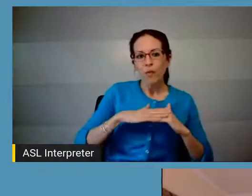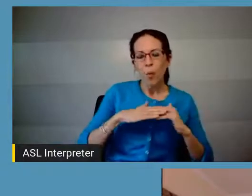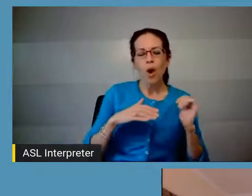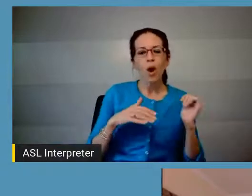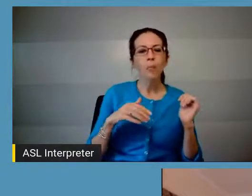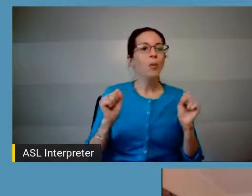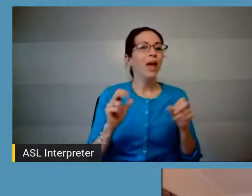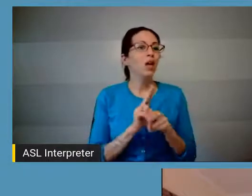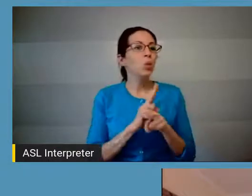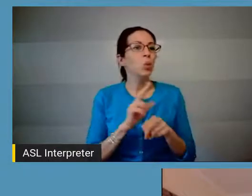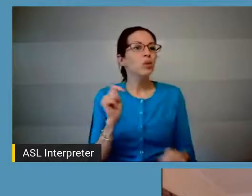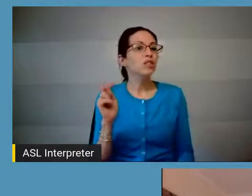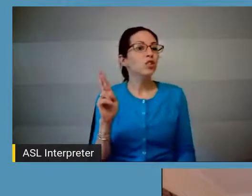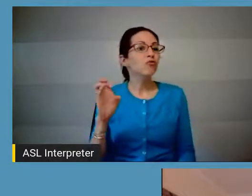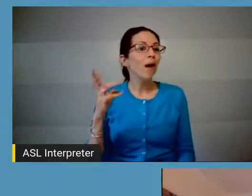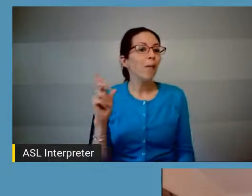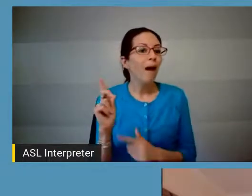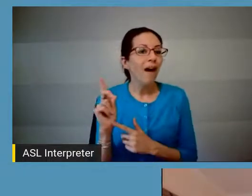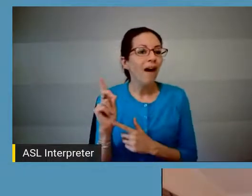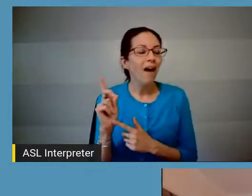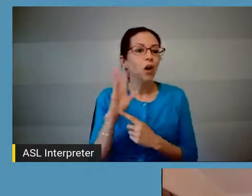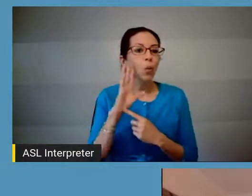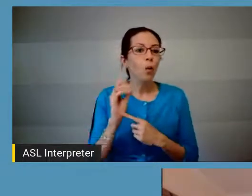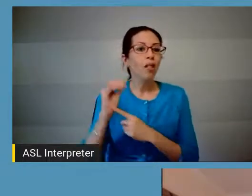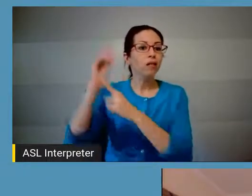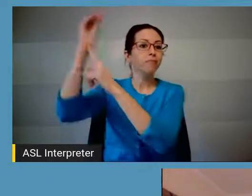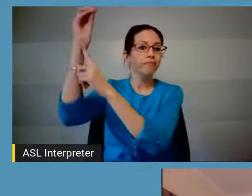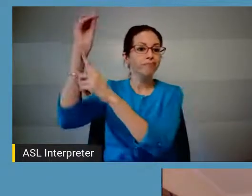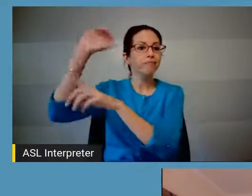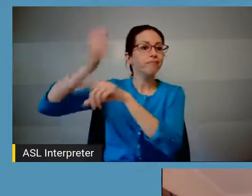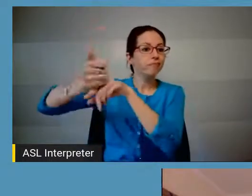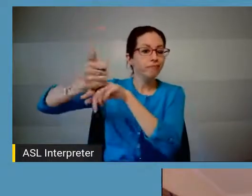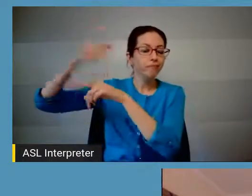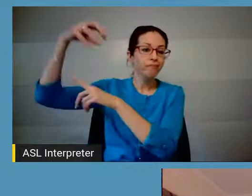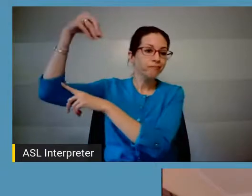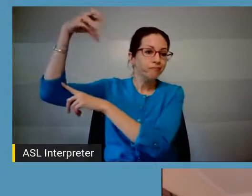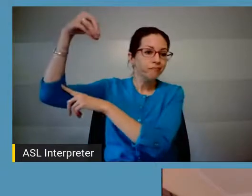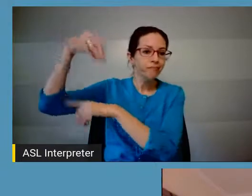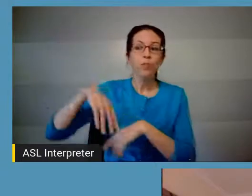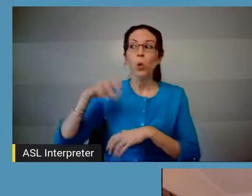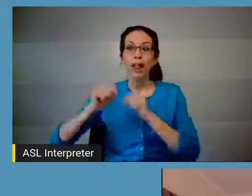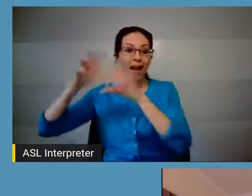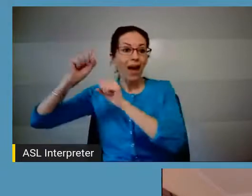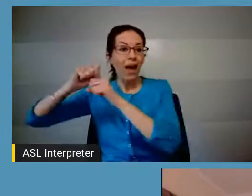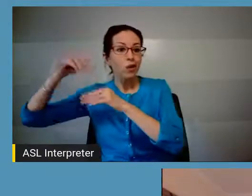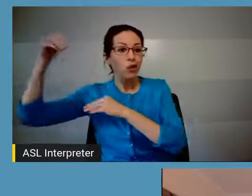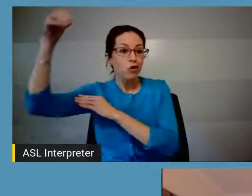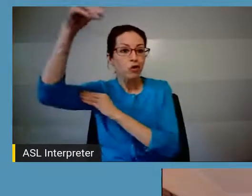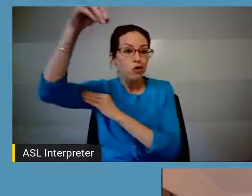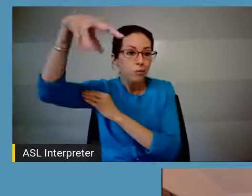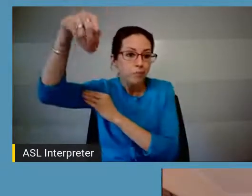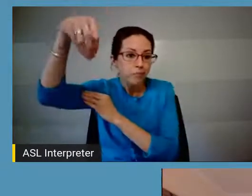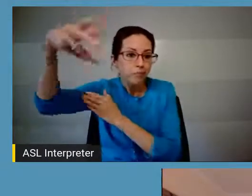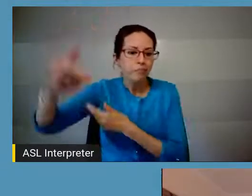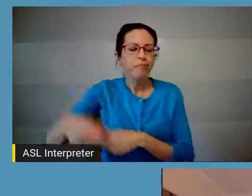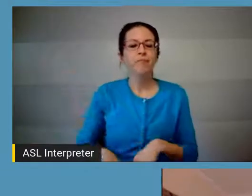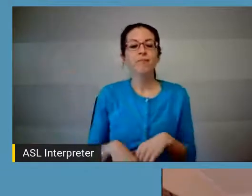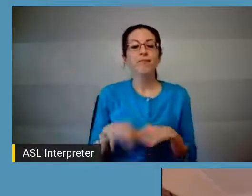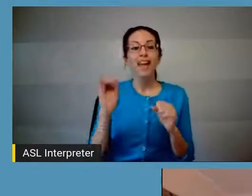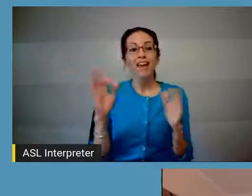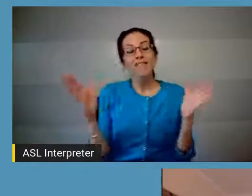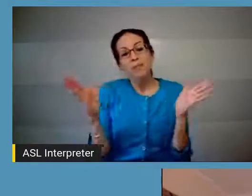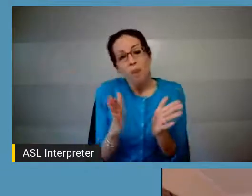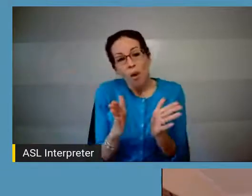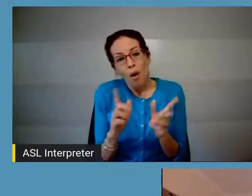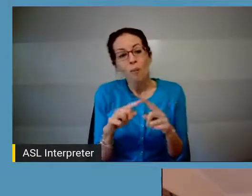a tripod that extends over it. You can hold the camera out over while you're on a ladder. If it's even a little bit smaller than that, but still too big for